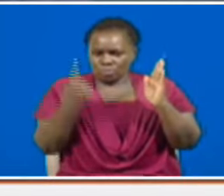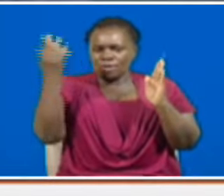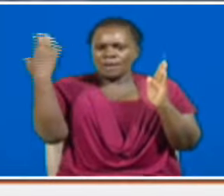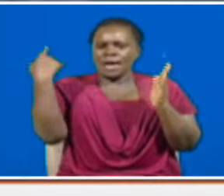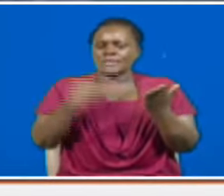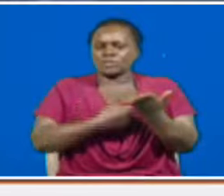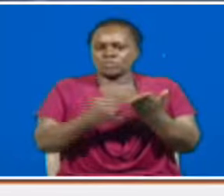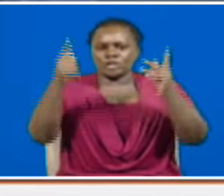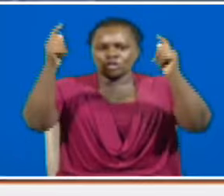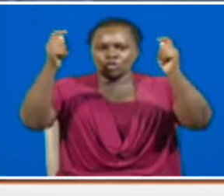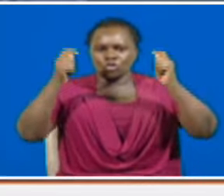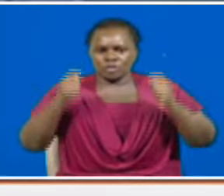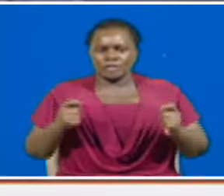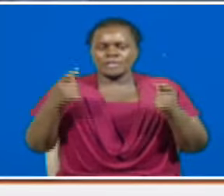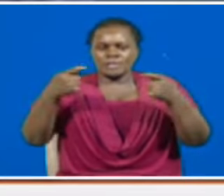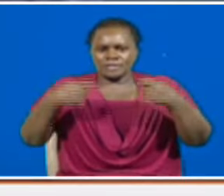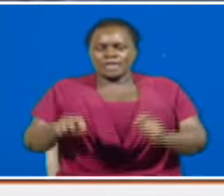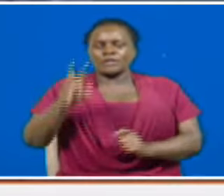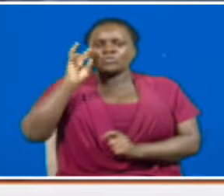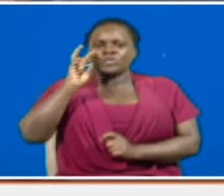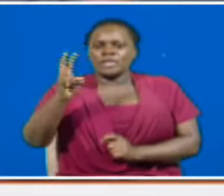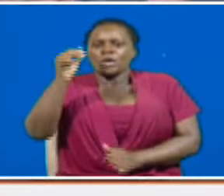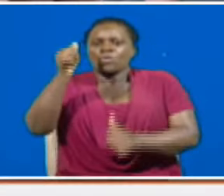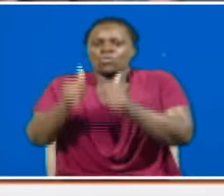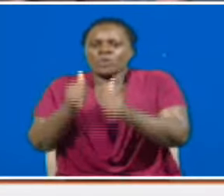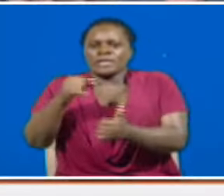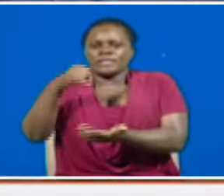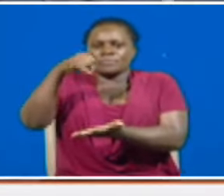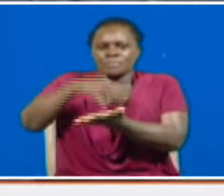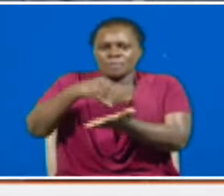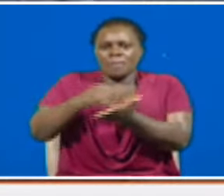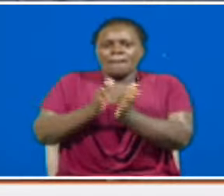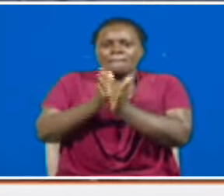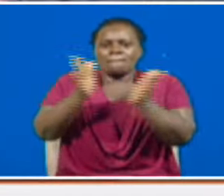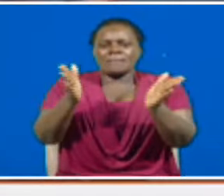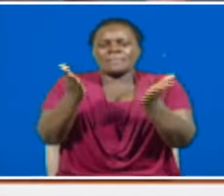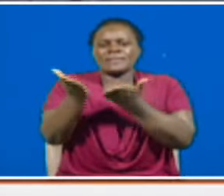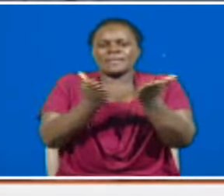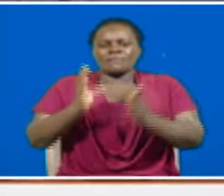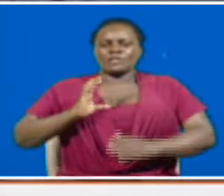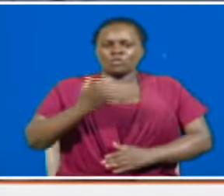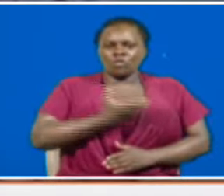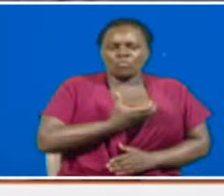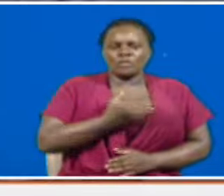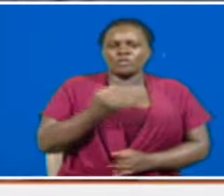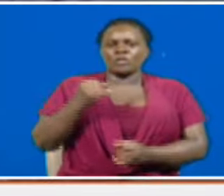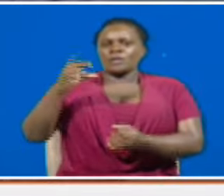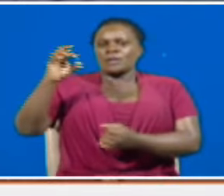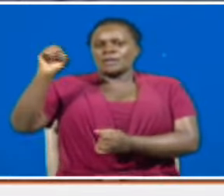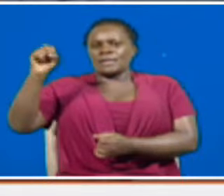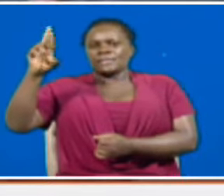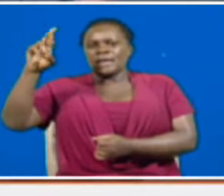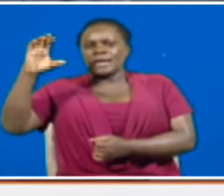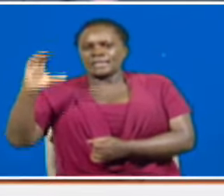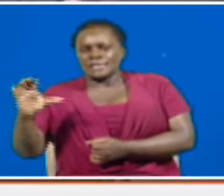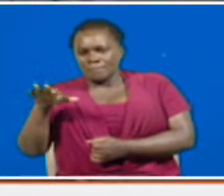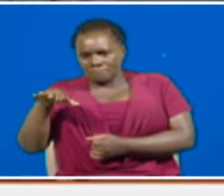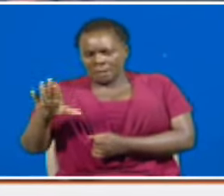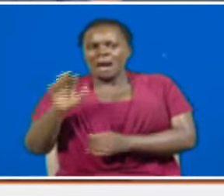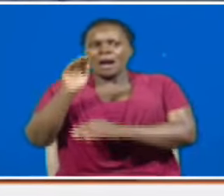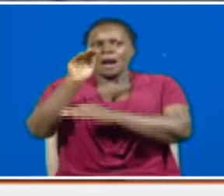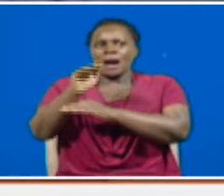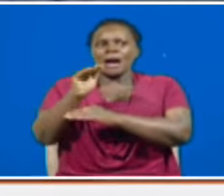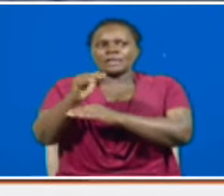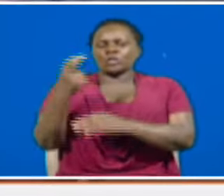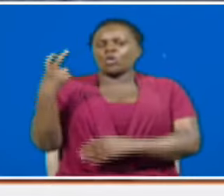notice. All right. We have tried to see which one involved, like the Public Service Commission, which one involved the SRC, and she has asked